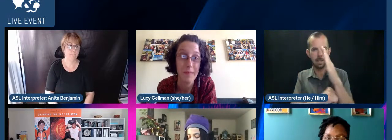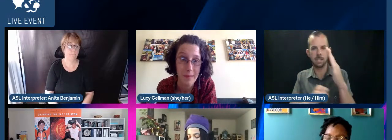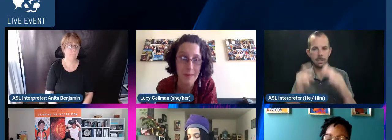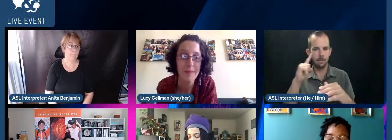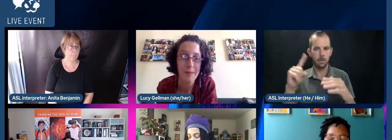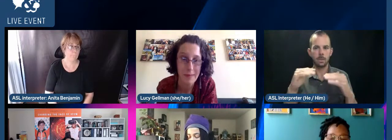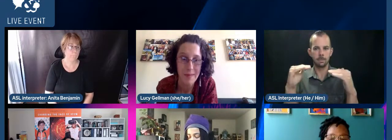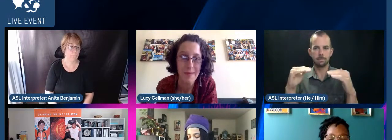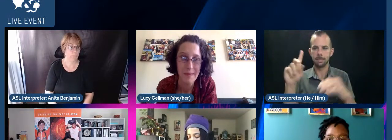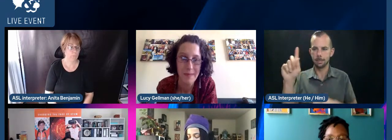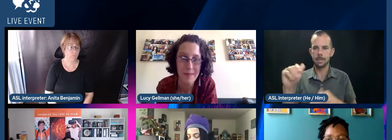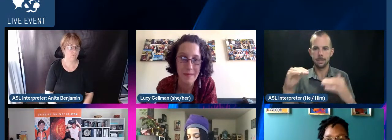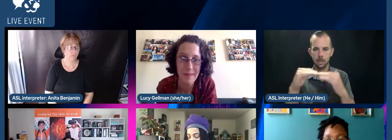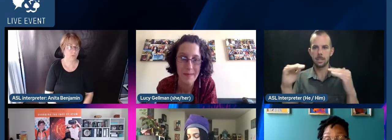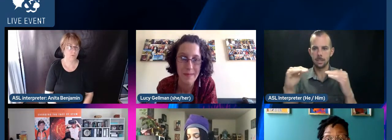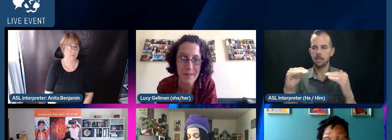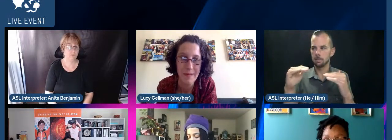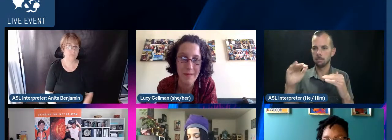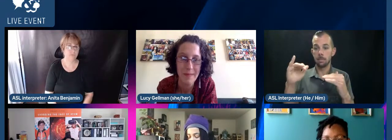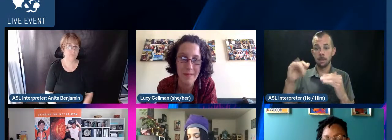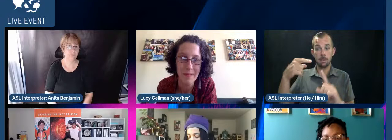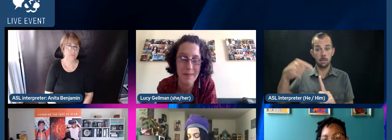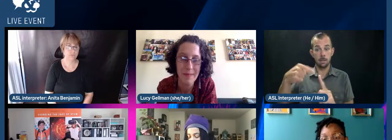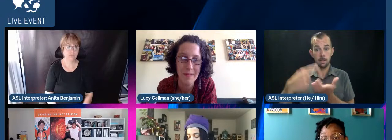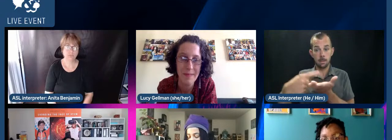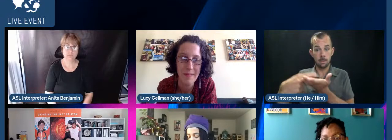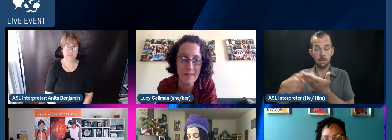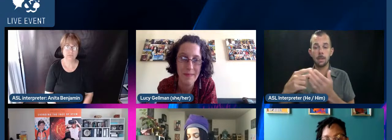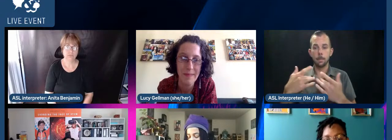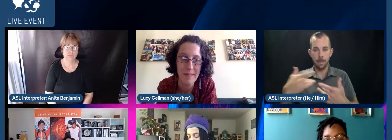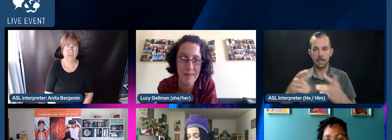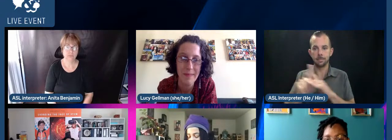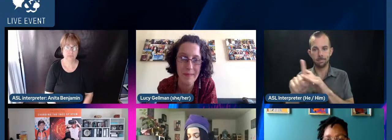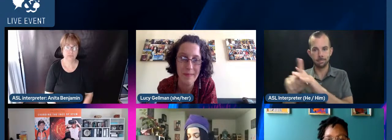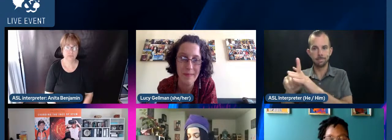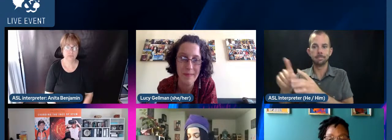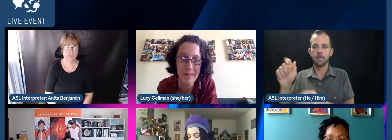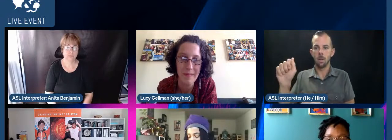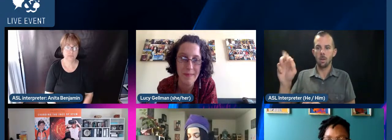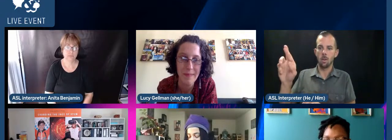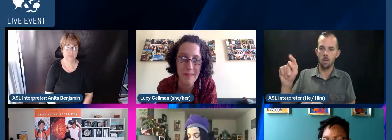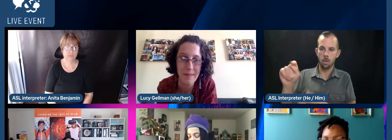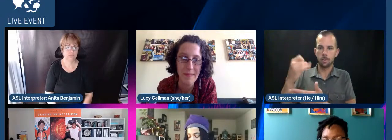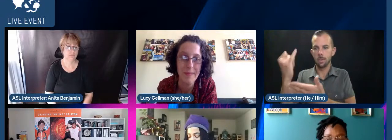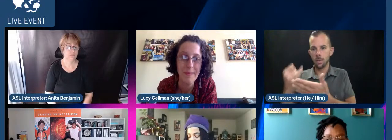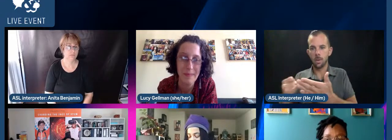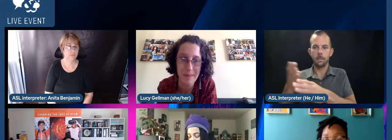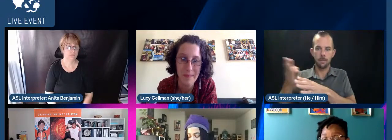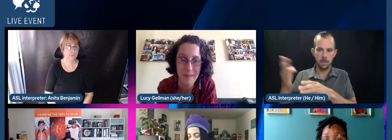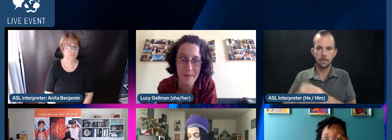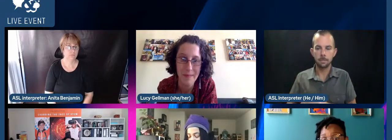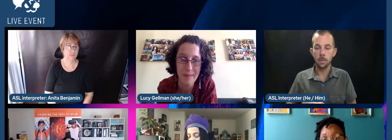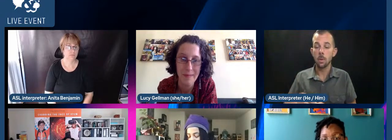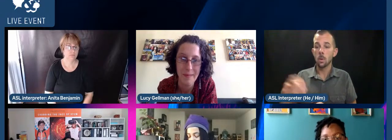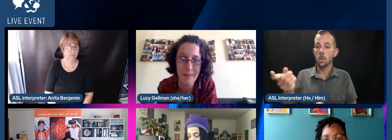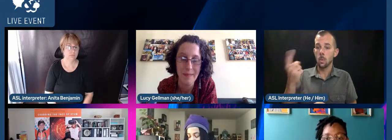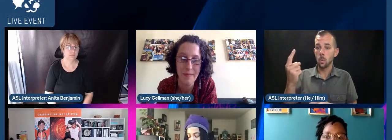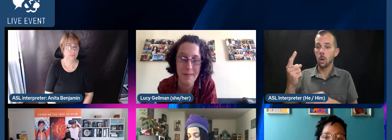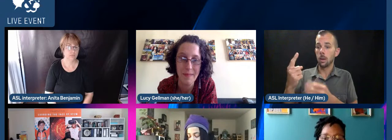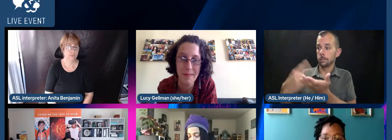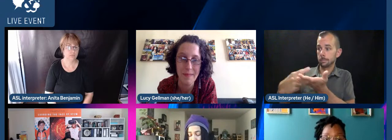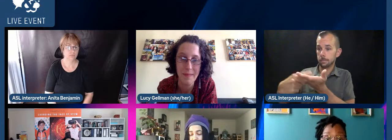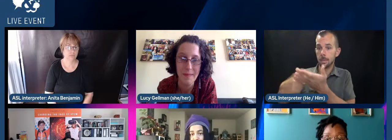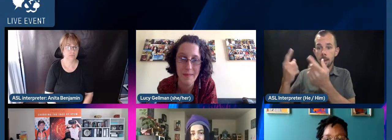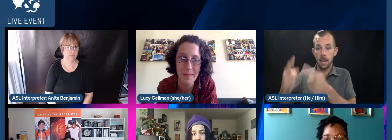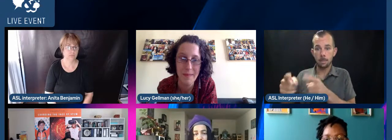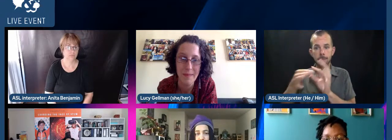spaces. You know, I've had those conversations specifically about an anthology that was supposed to be published, will still be published.